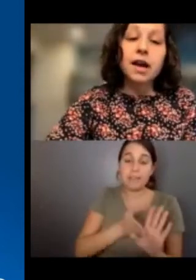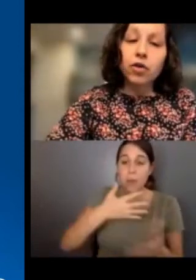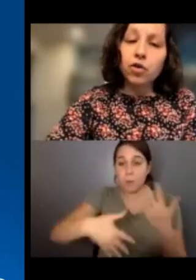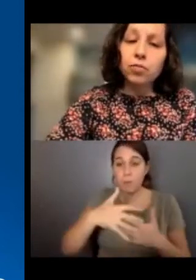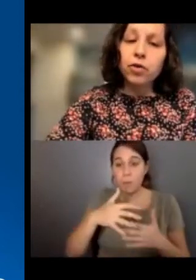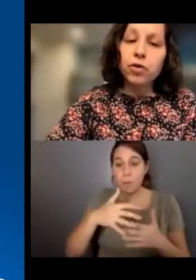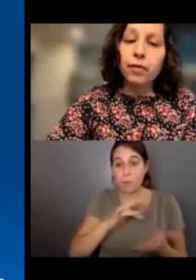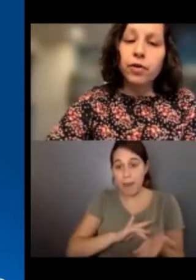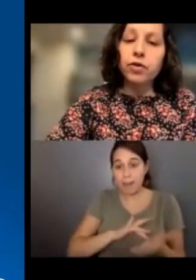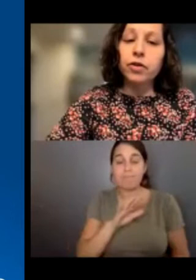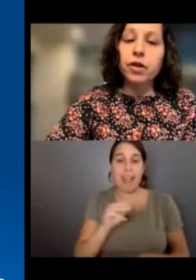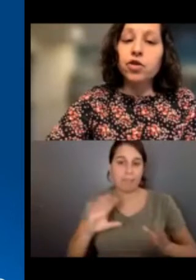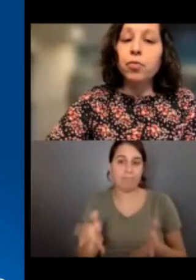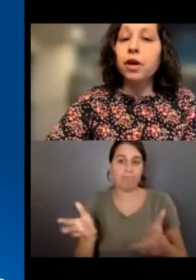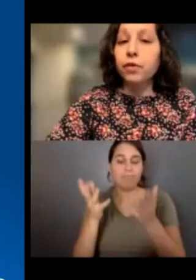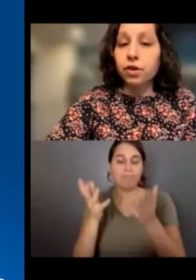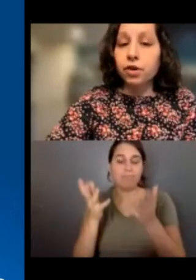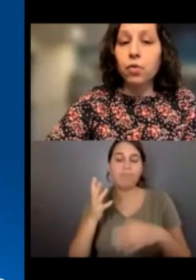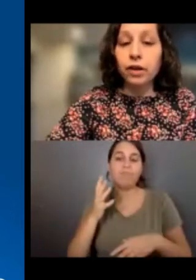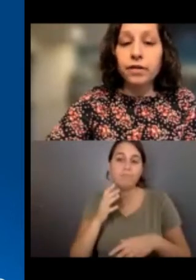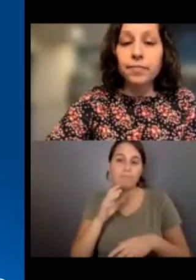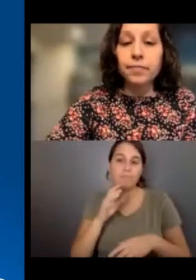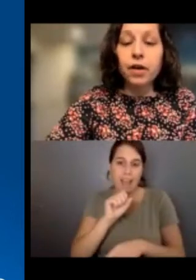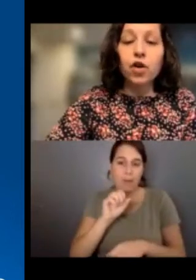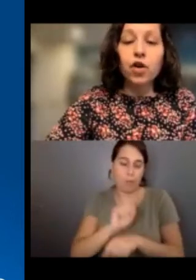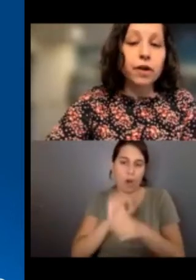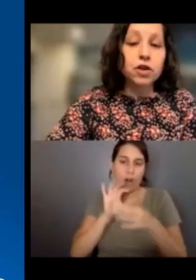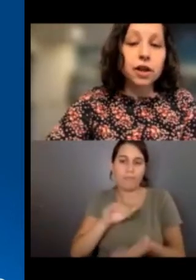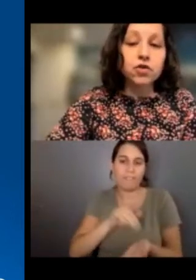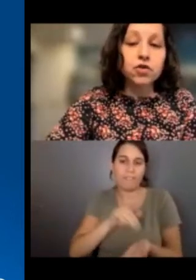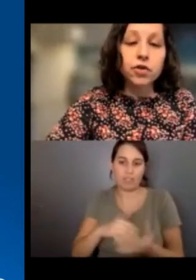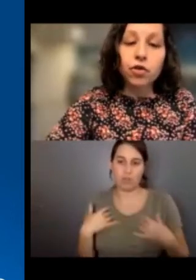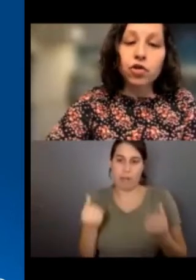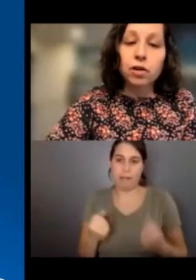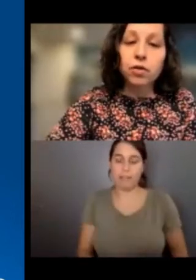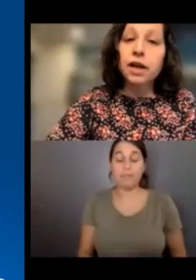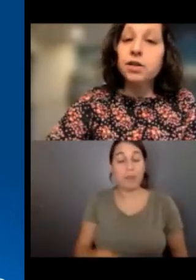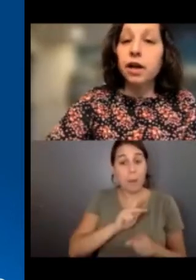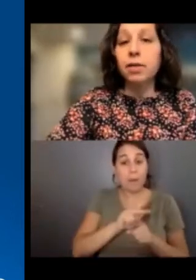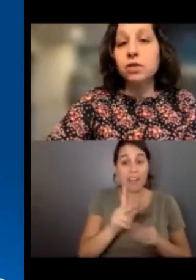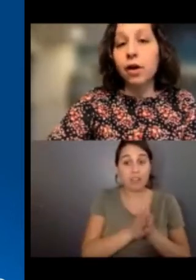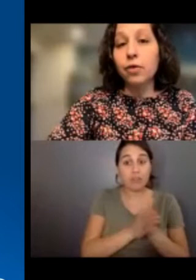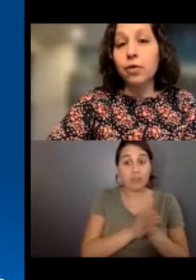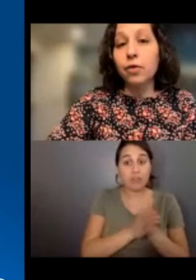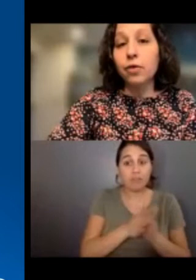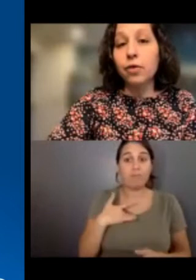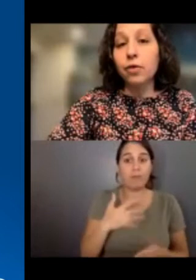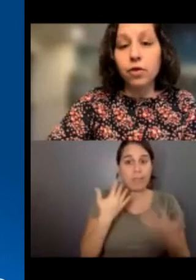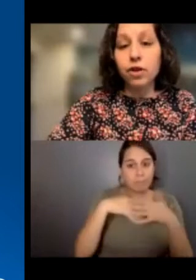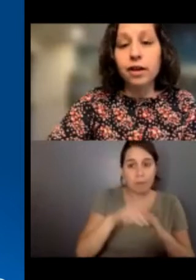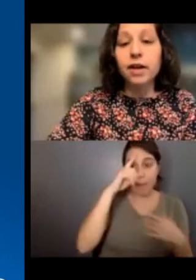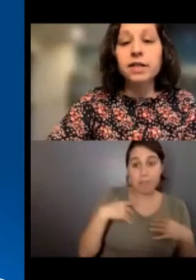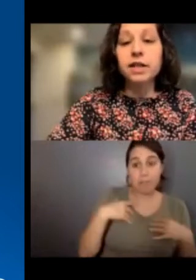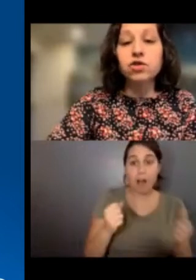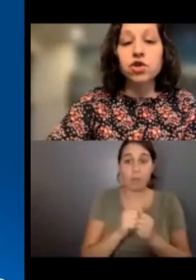and also promotes efforts supporting physician wellness. Her professional interests also include integrating mental health into primary care